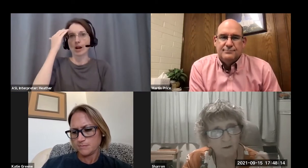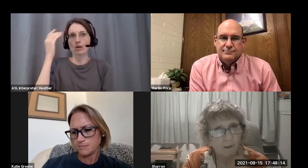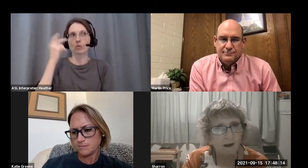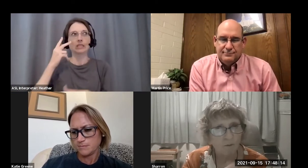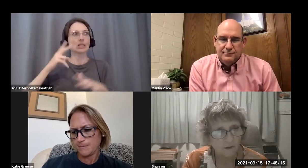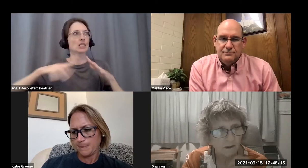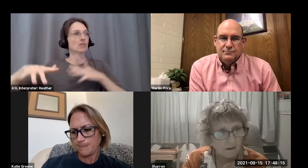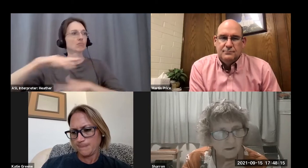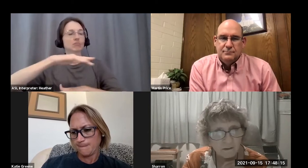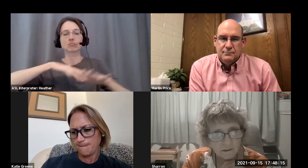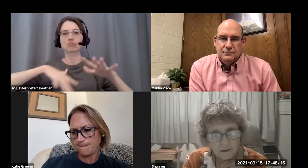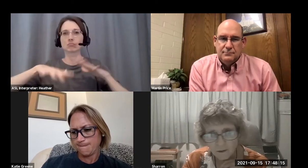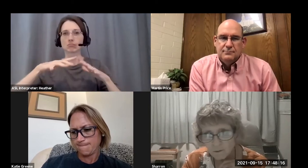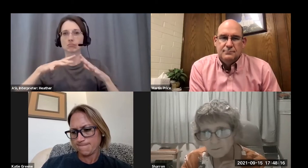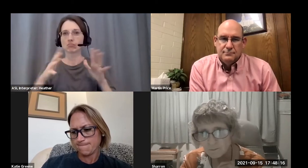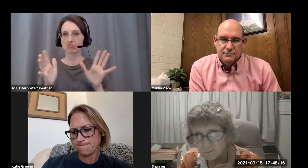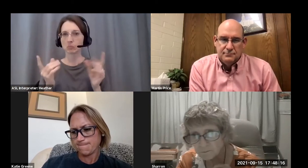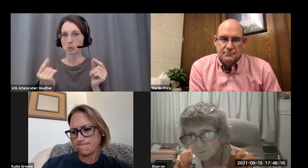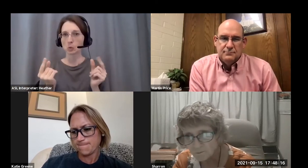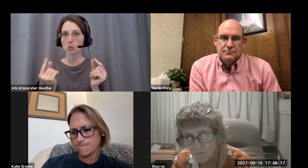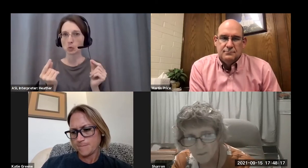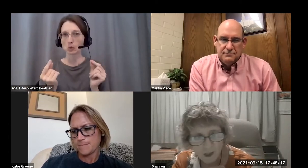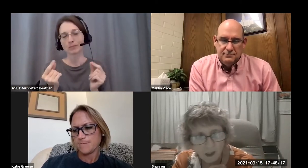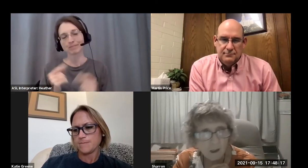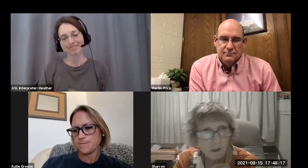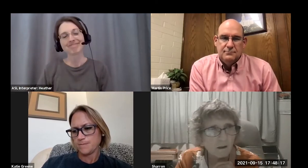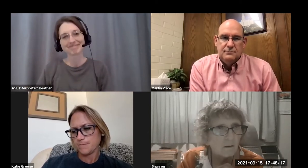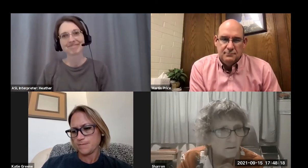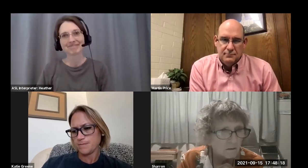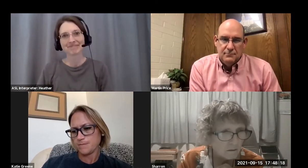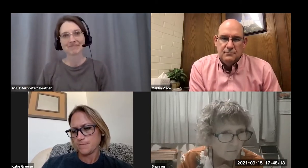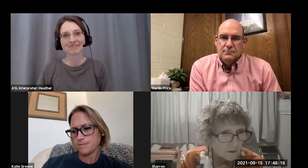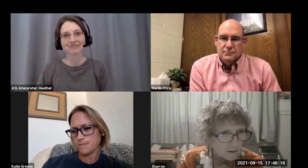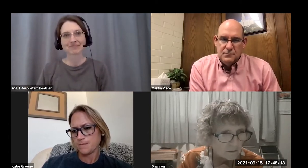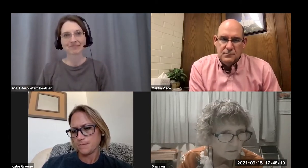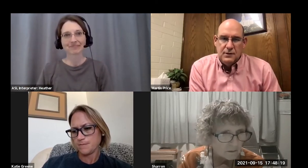around us. So